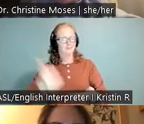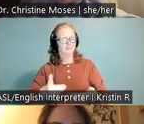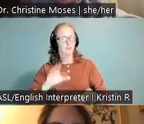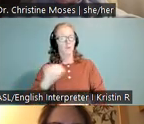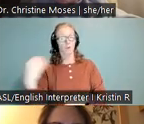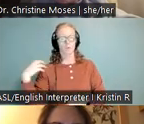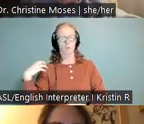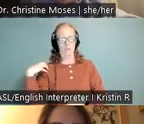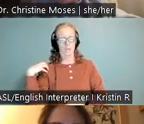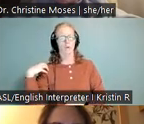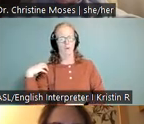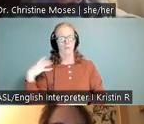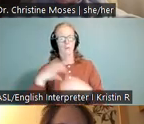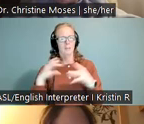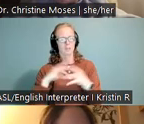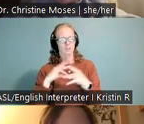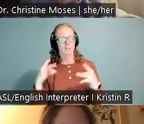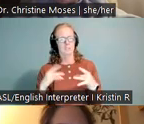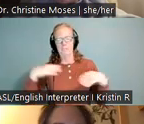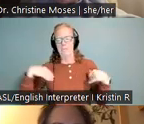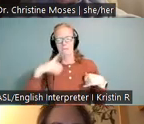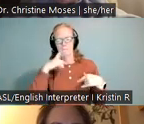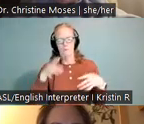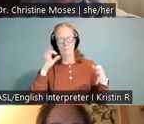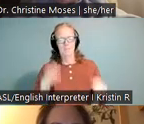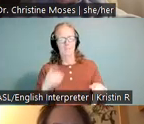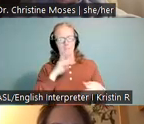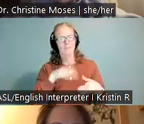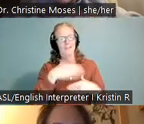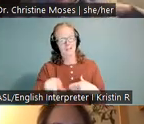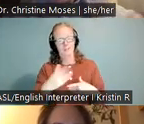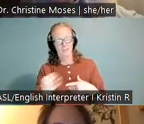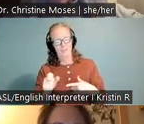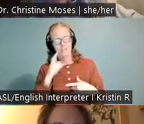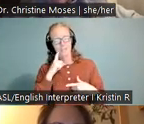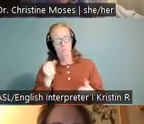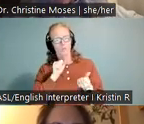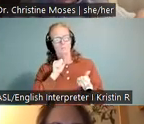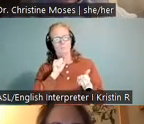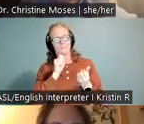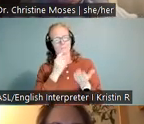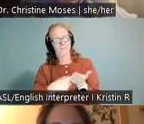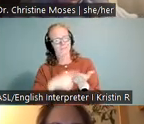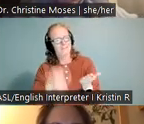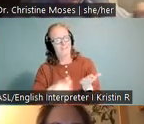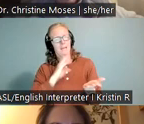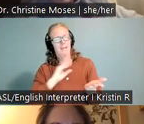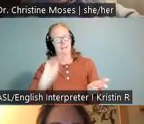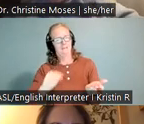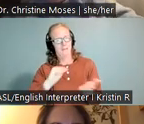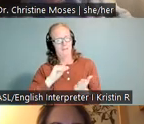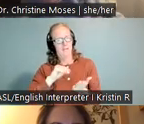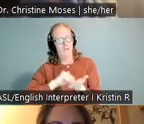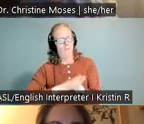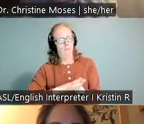mentioned as well, not yet for a decision, but in the next phase of work. So just wanted to kind of address that attention and note it, and that there is